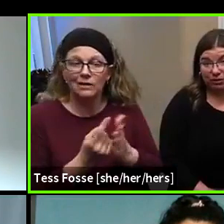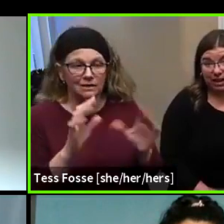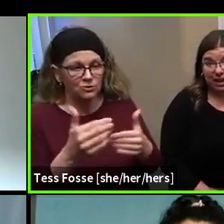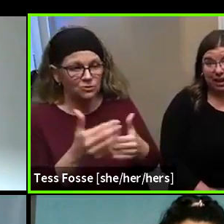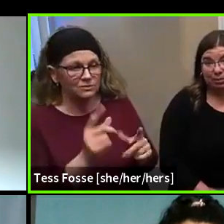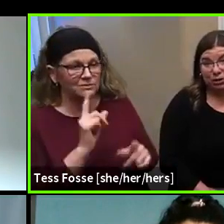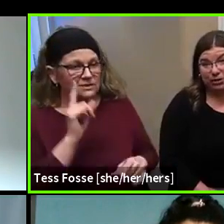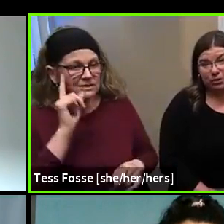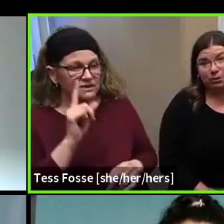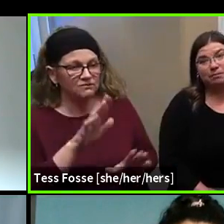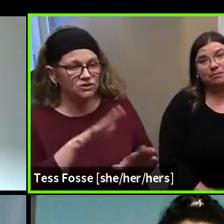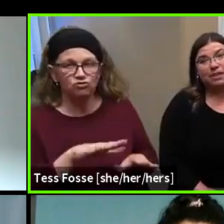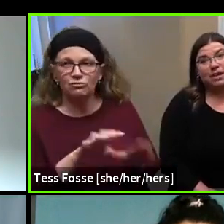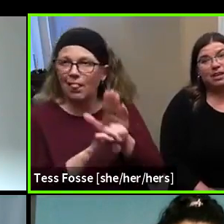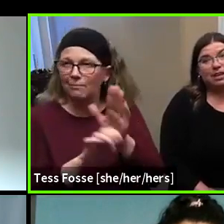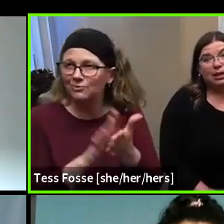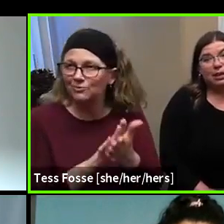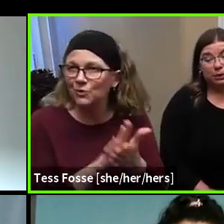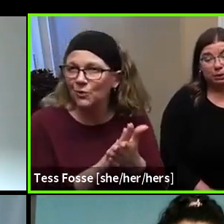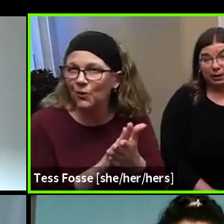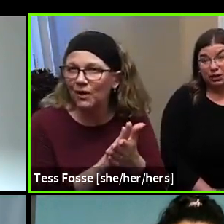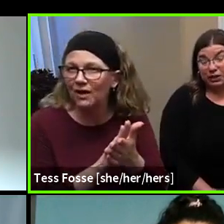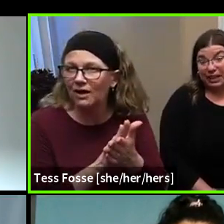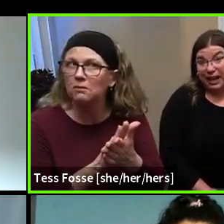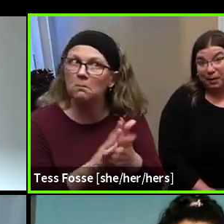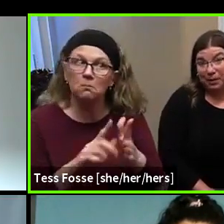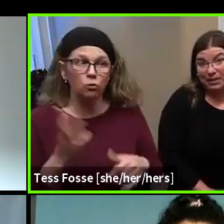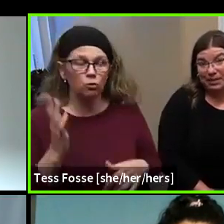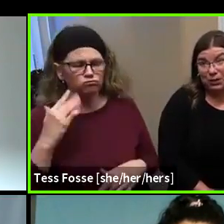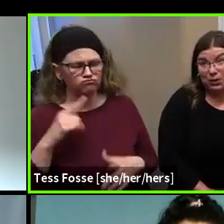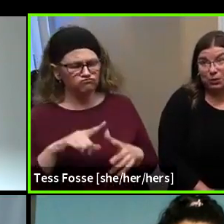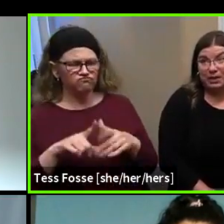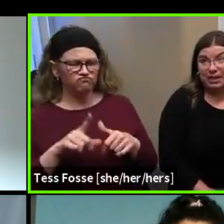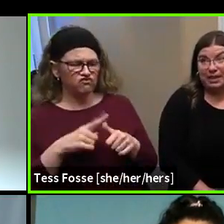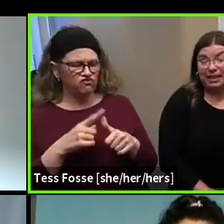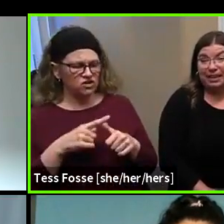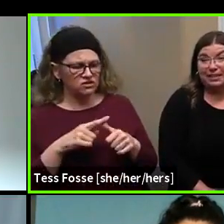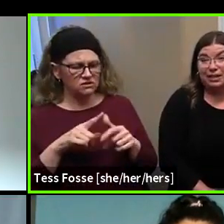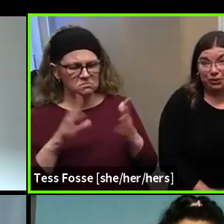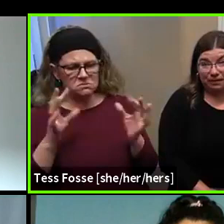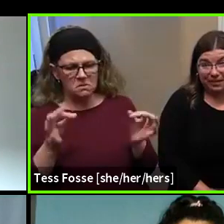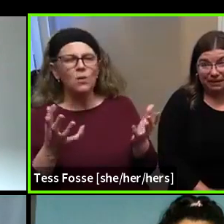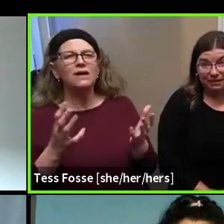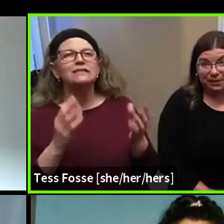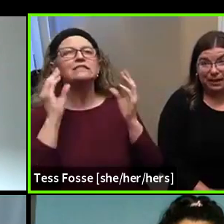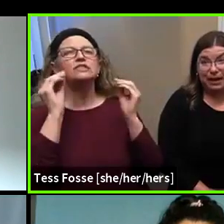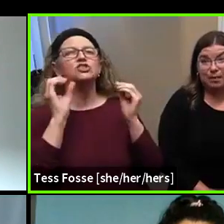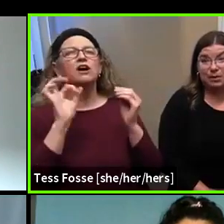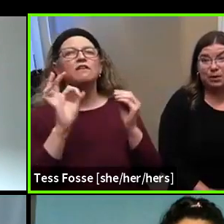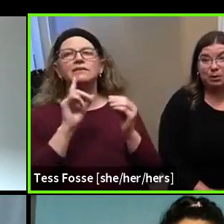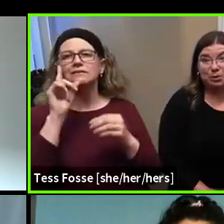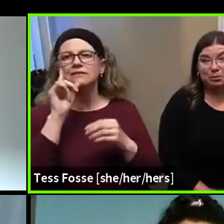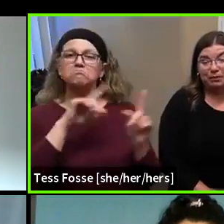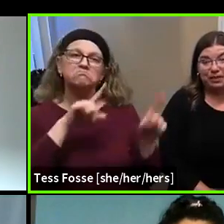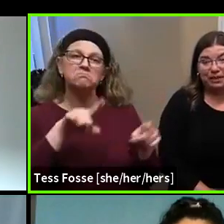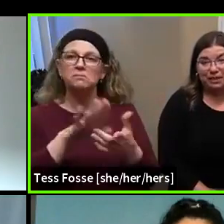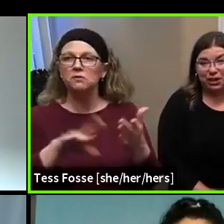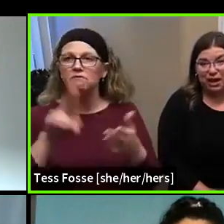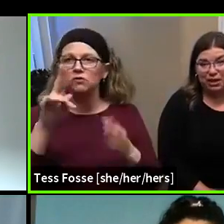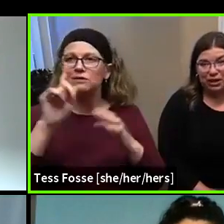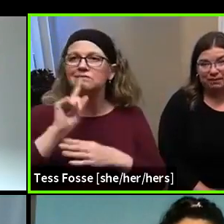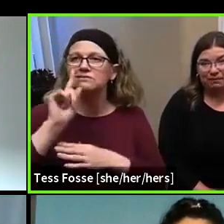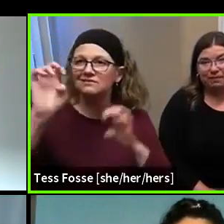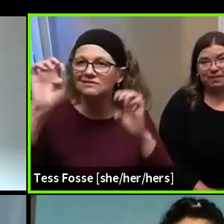deaf children at an elementary school. So originally I wanted to be a teacher of the deaf. So I came to Bloomsburg for